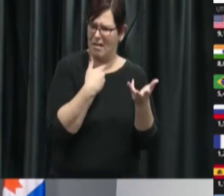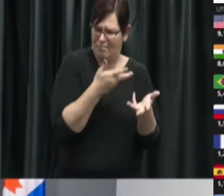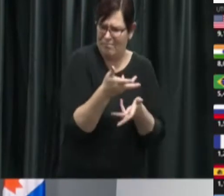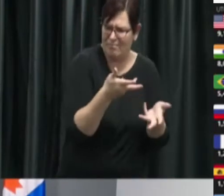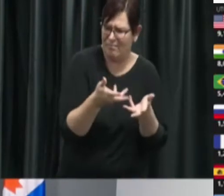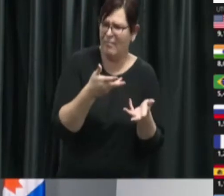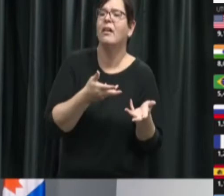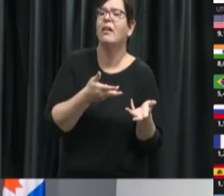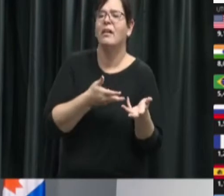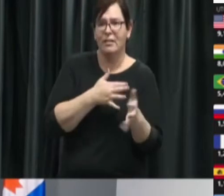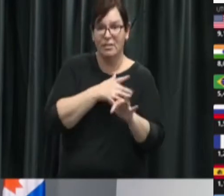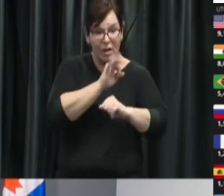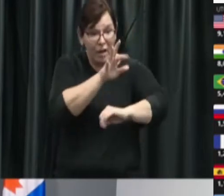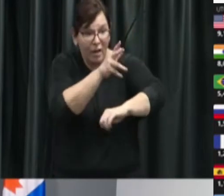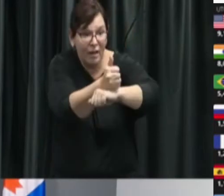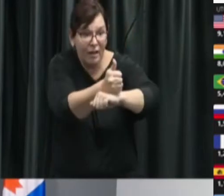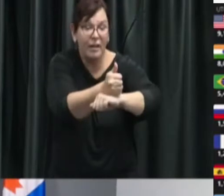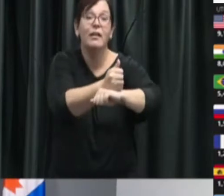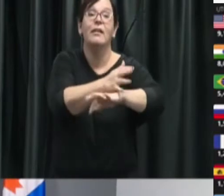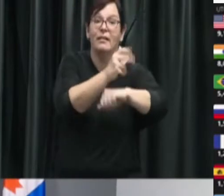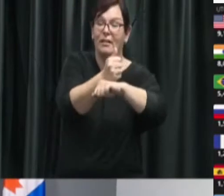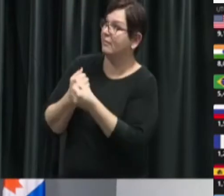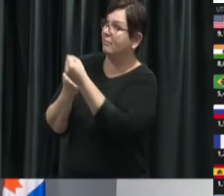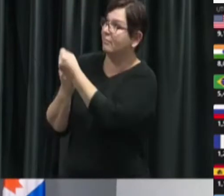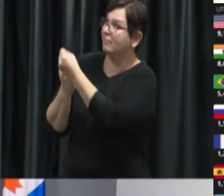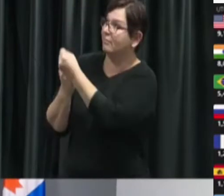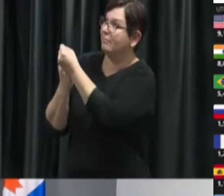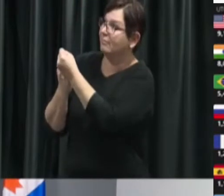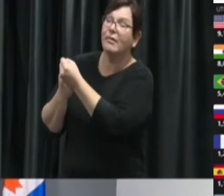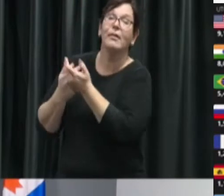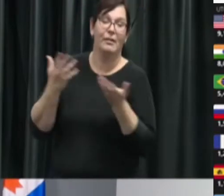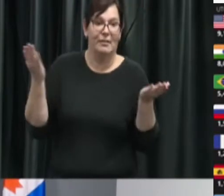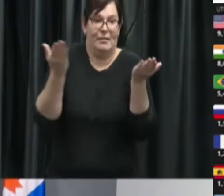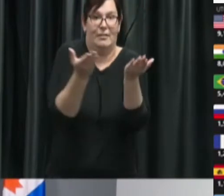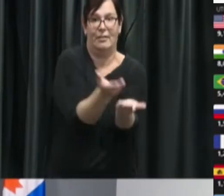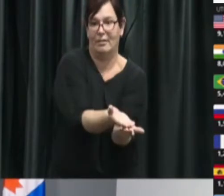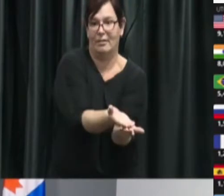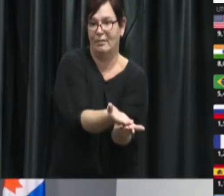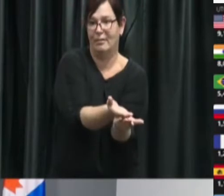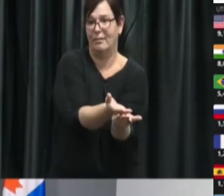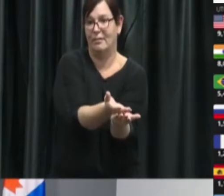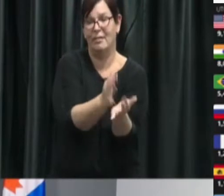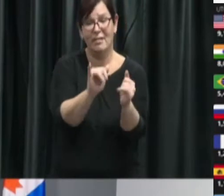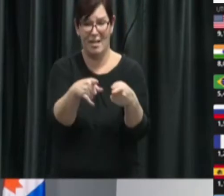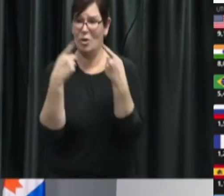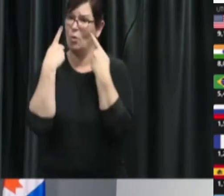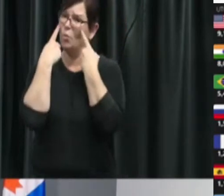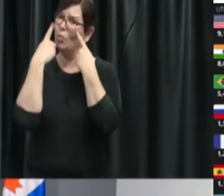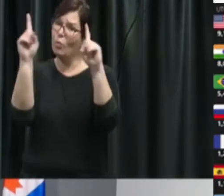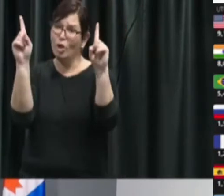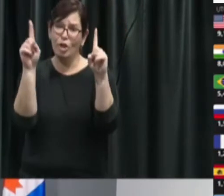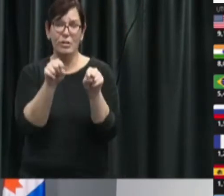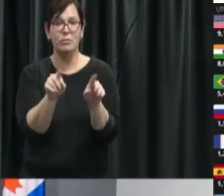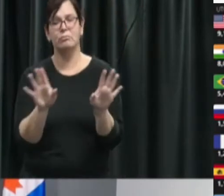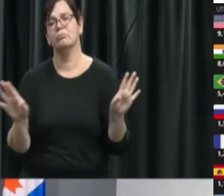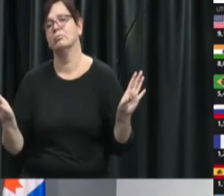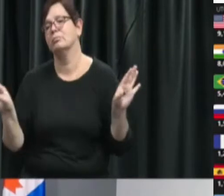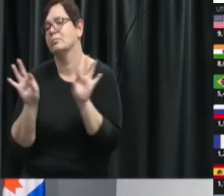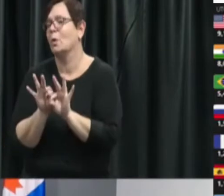be successful? That's the kind of work that we do, and it's the kind of partnership that's necessary to solve the challenges of